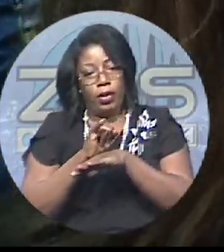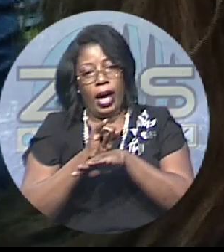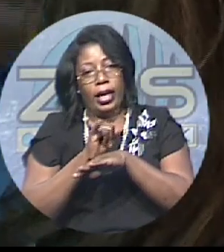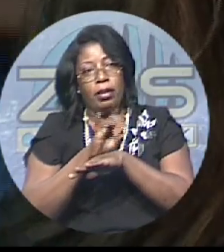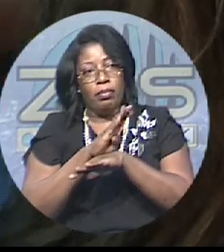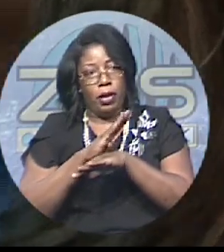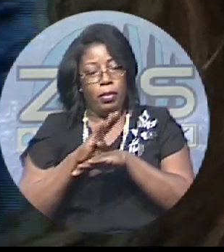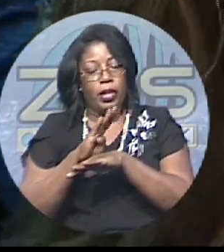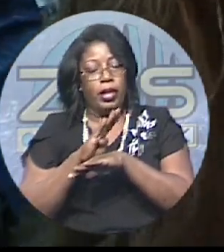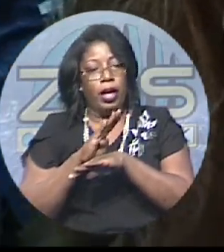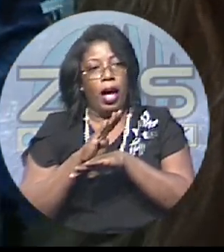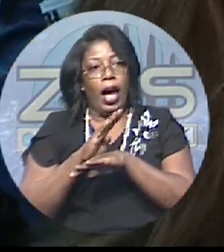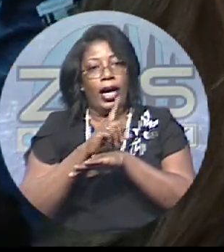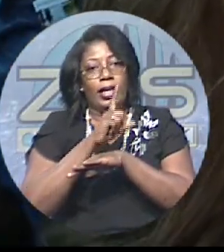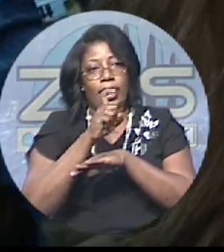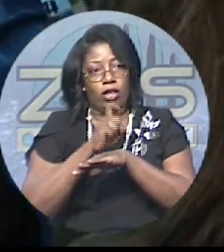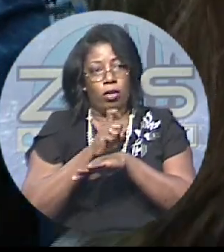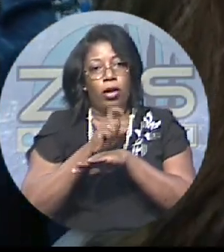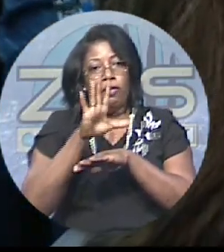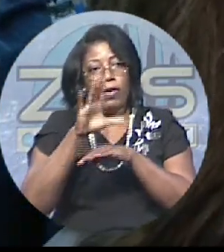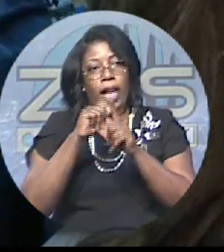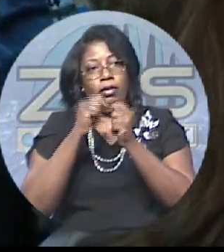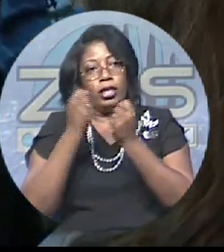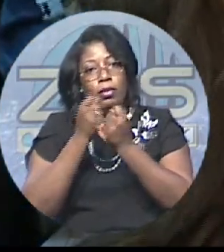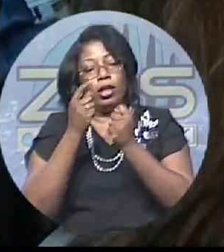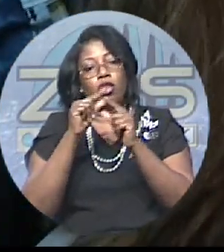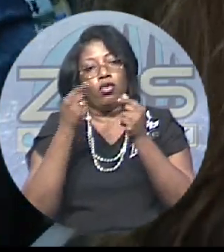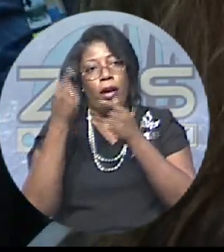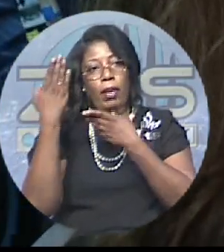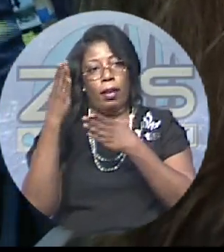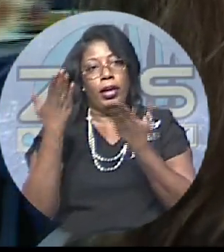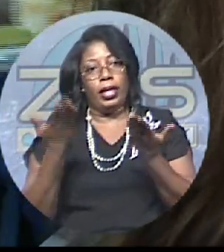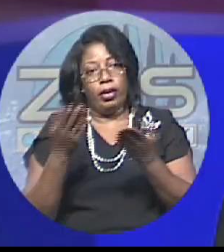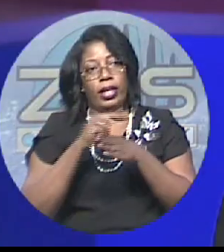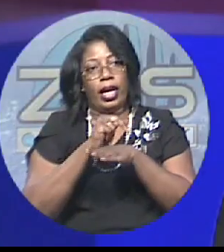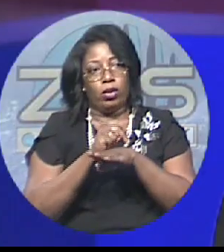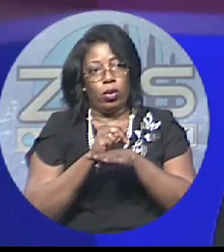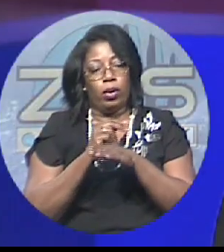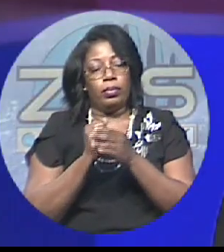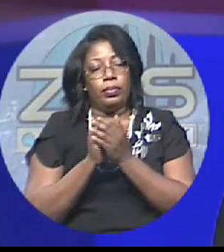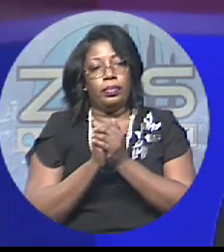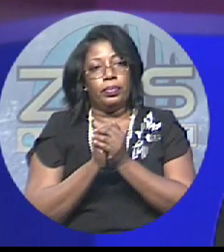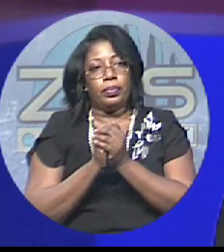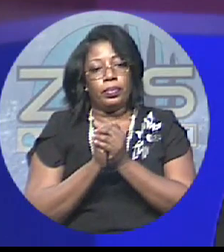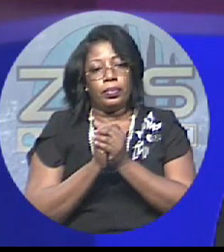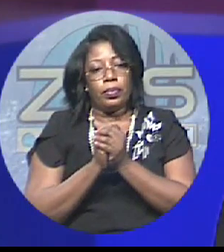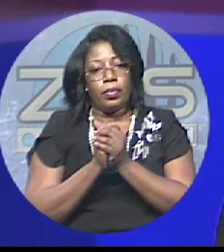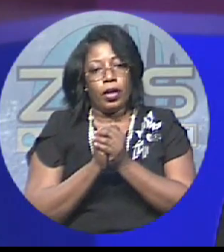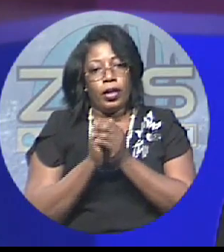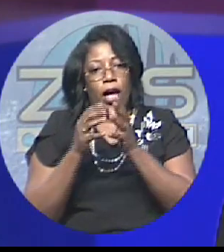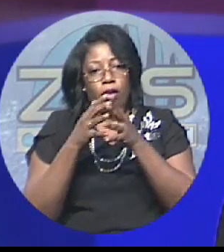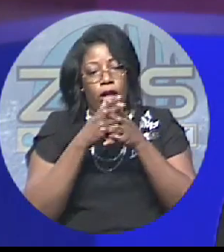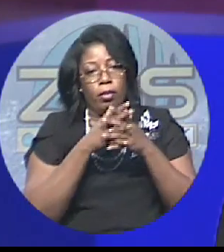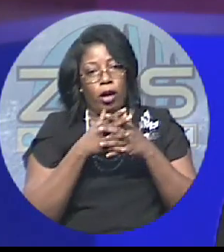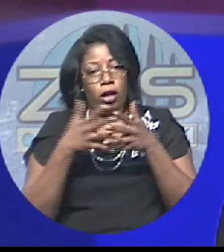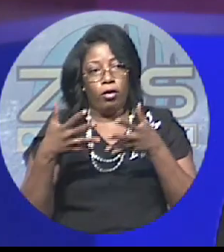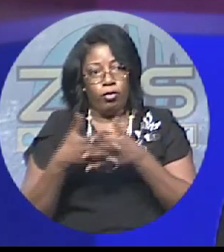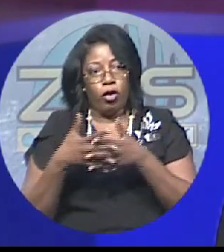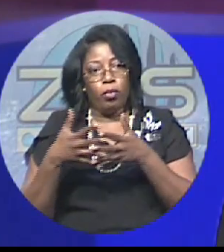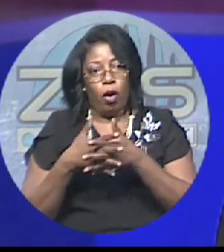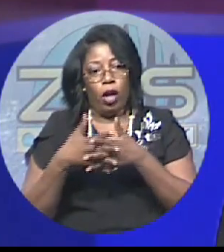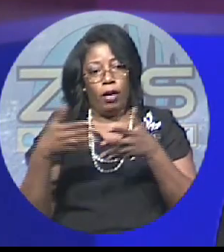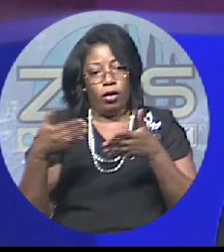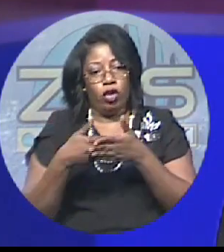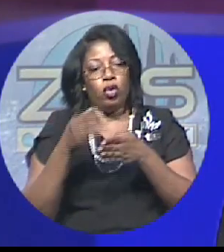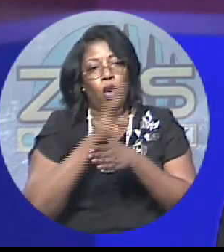Bimini, and Exuma, and then five teams in Grand Bahama and here in New Providence. The Commonwealth American Football League has a new executive